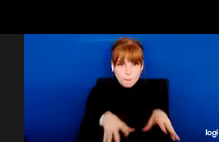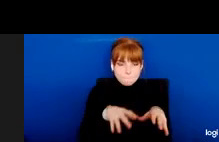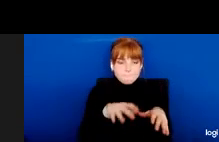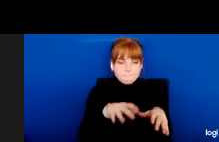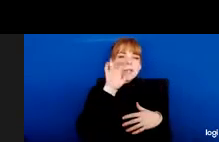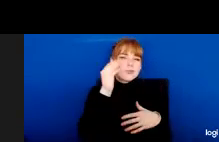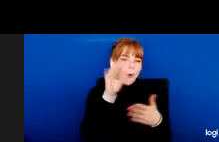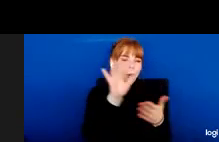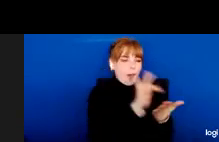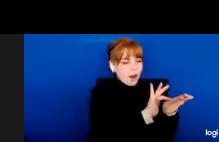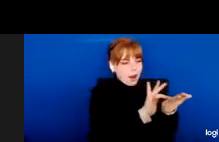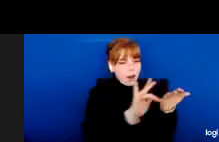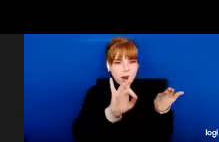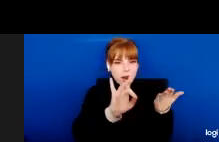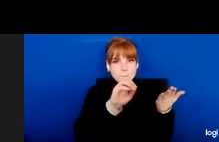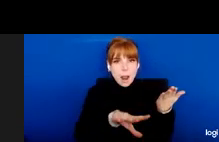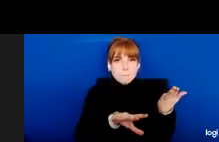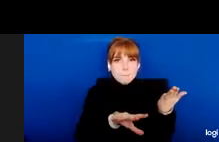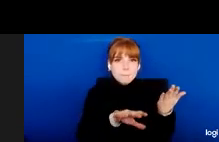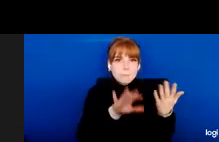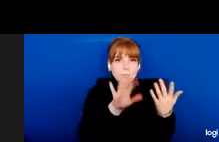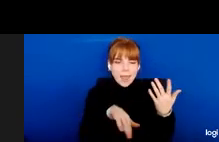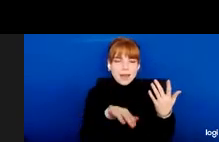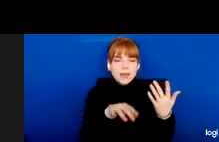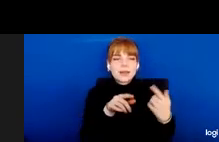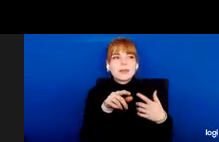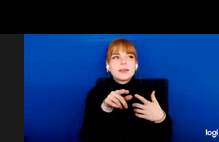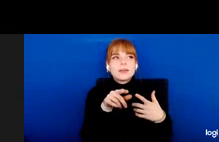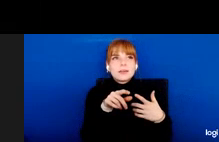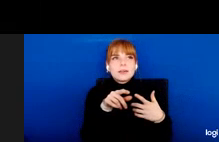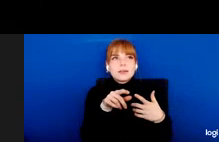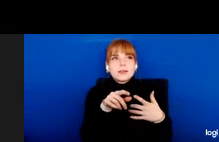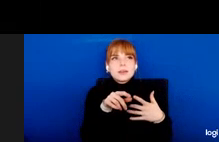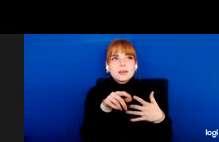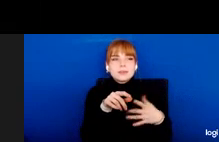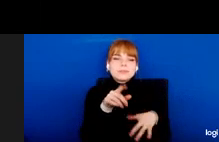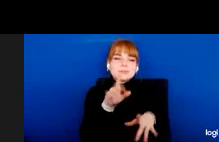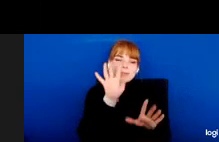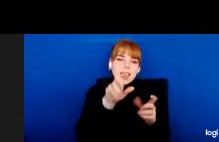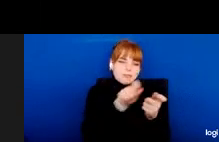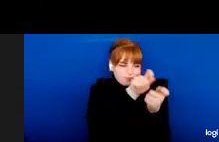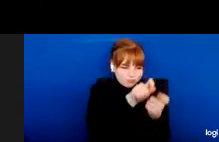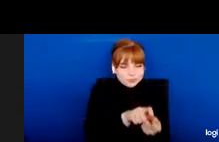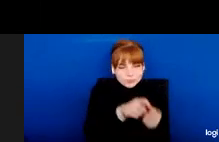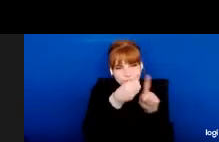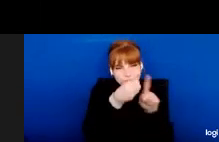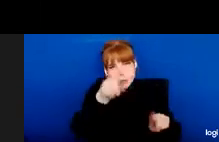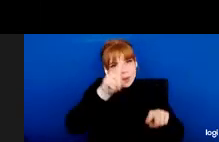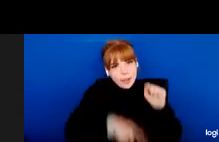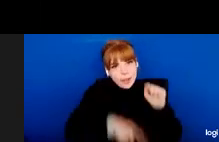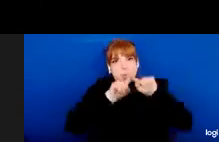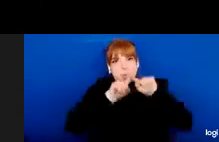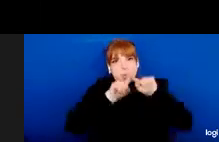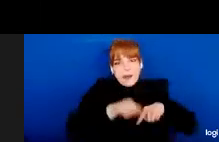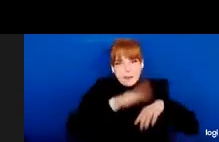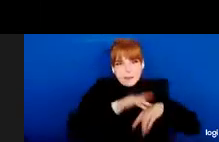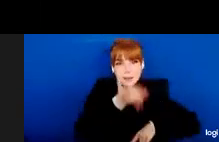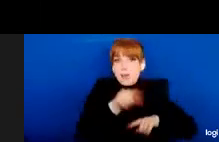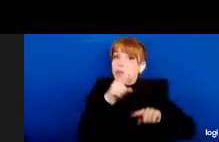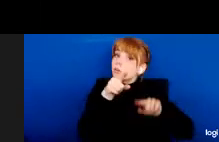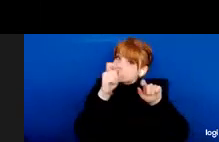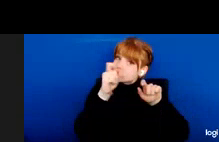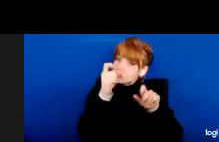that's it's basically saying you can't rely on drag and drop either. You can use it, you just can't have it be the only way to do